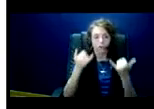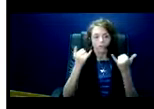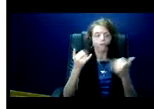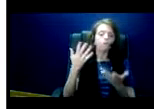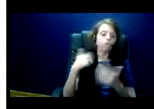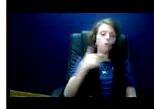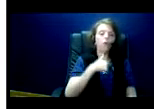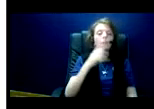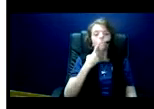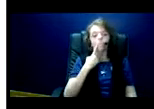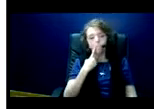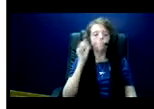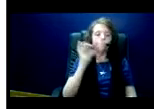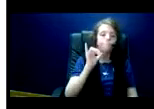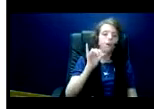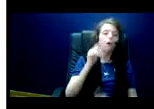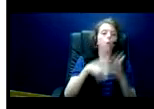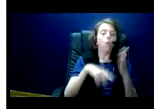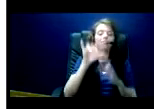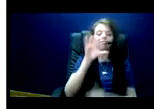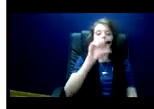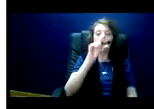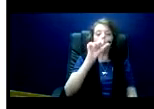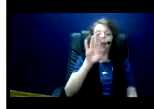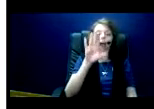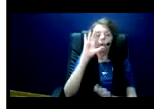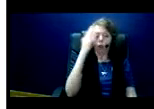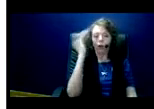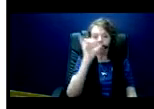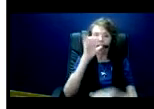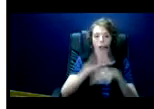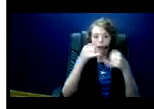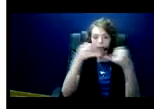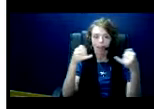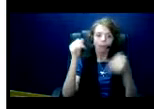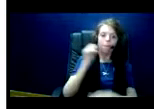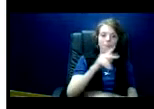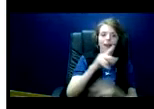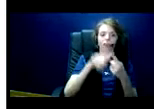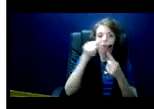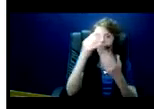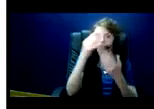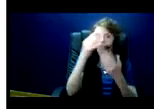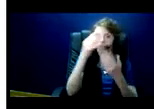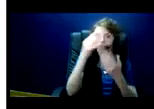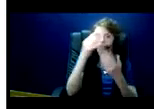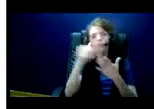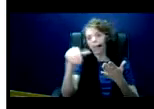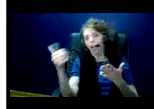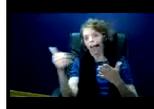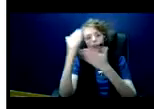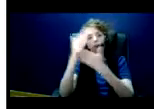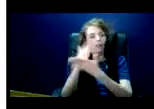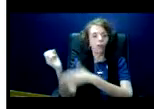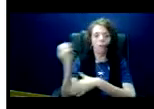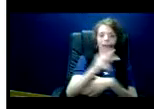were like, what does Collab look like online? And we came back to this original list. Every other list we made funneled right back